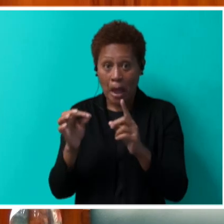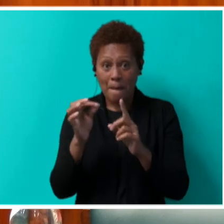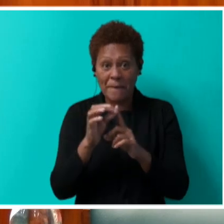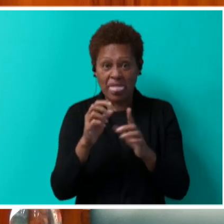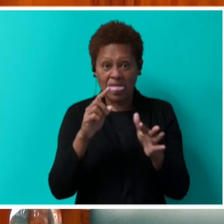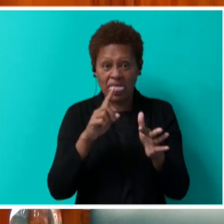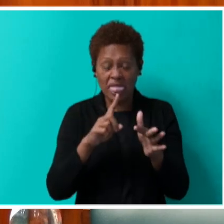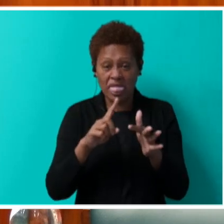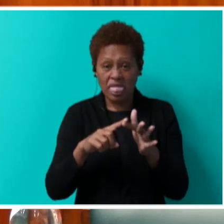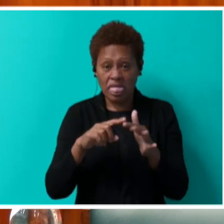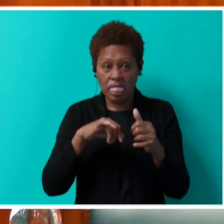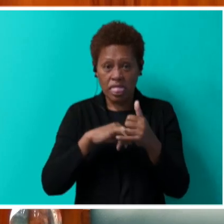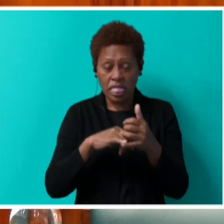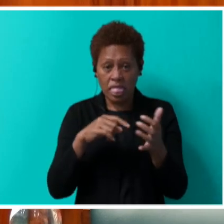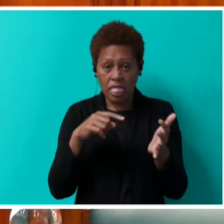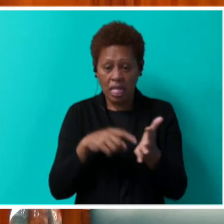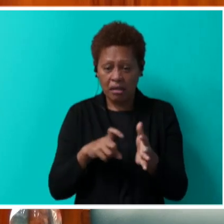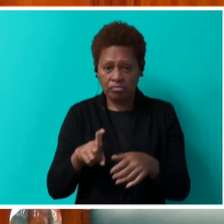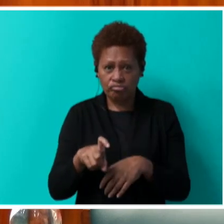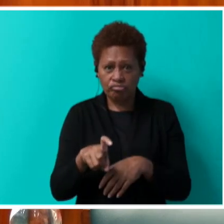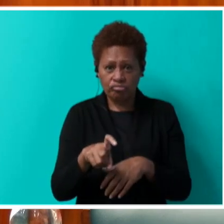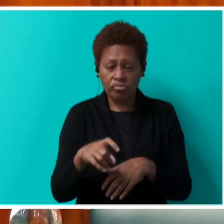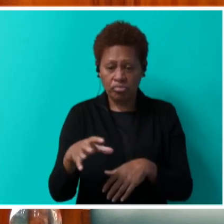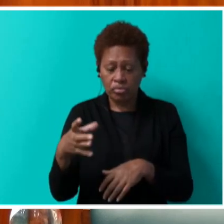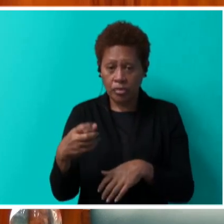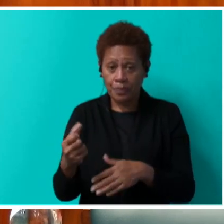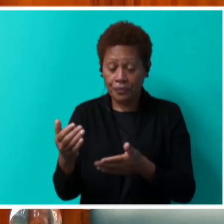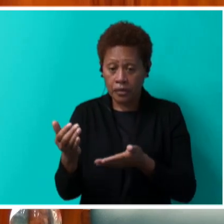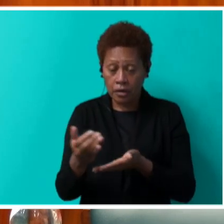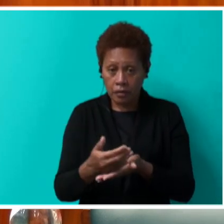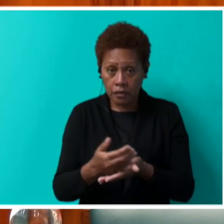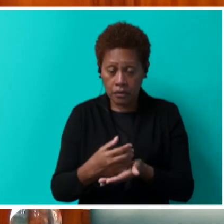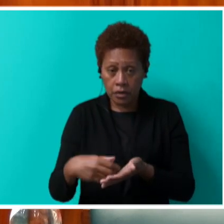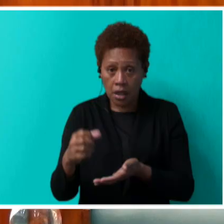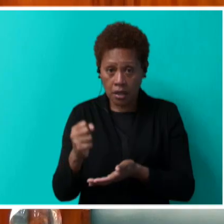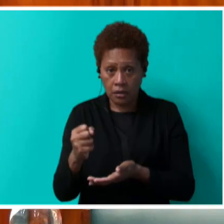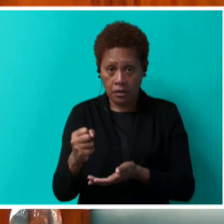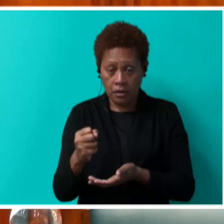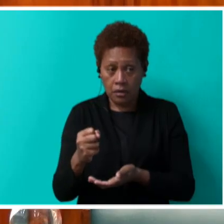sanitary management protocols, post-harvest handling